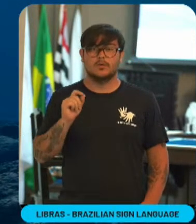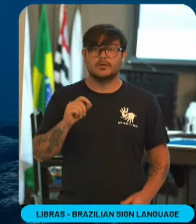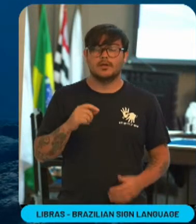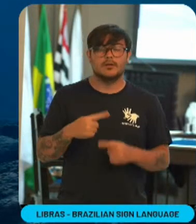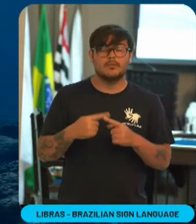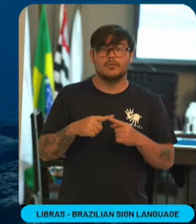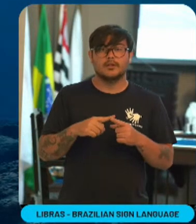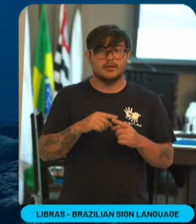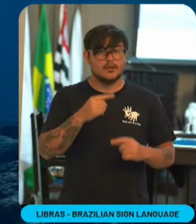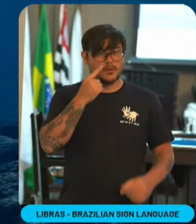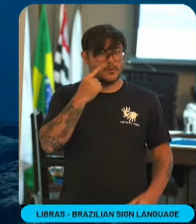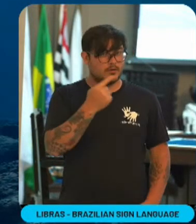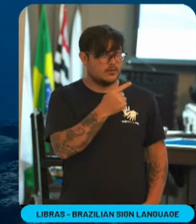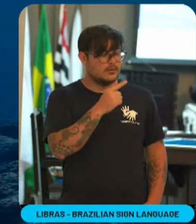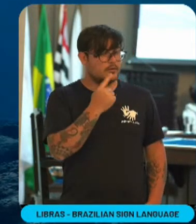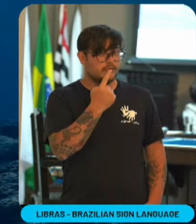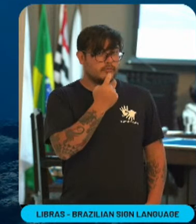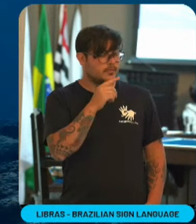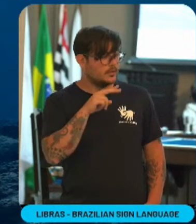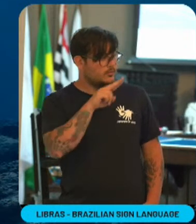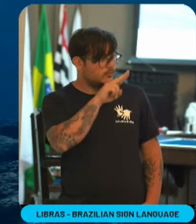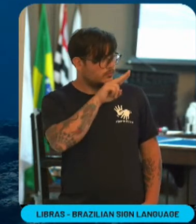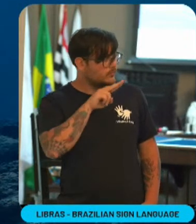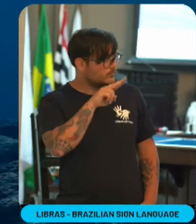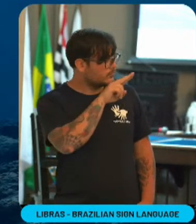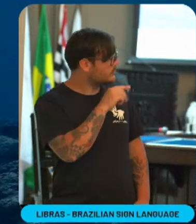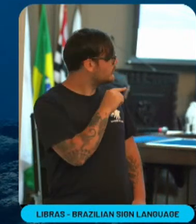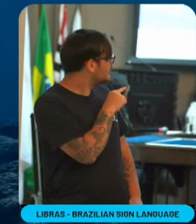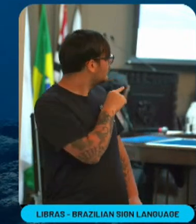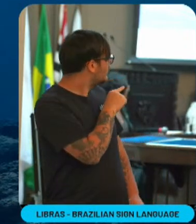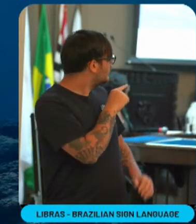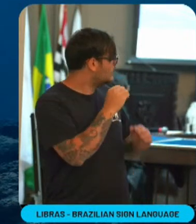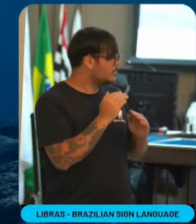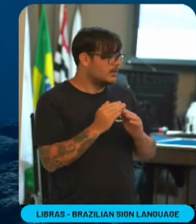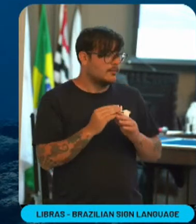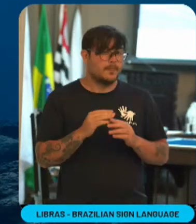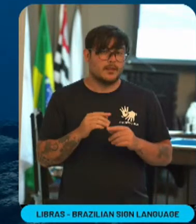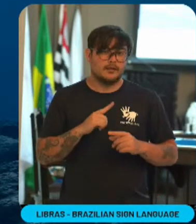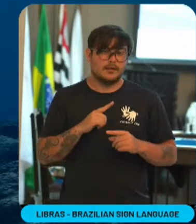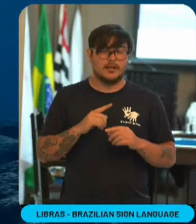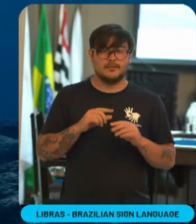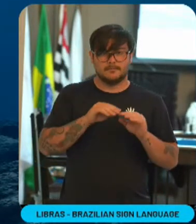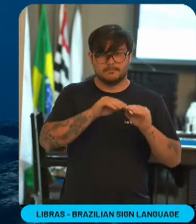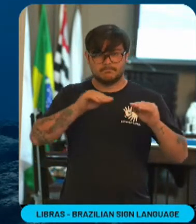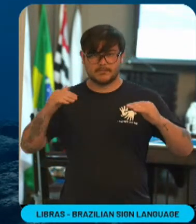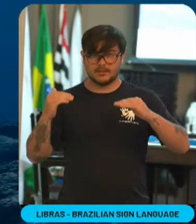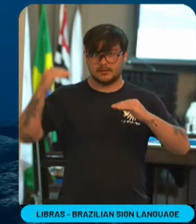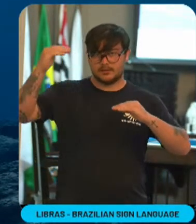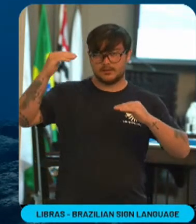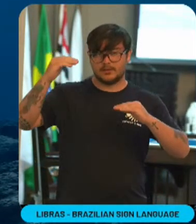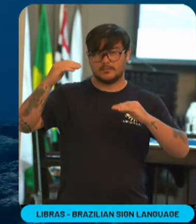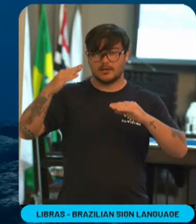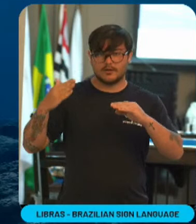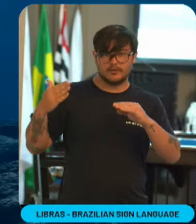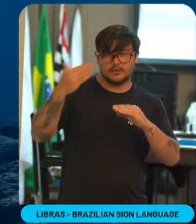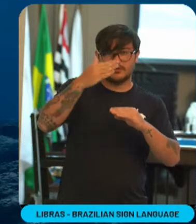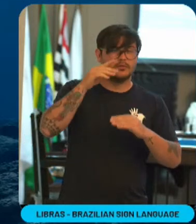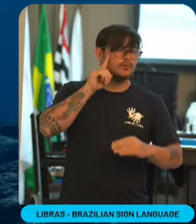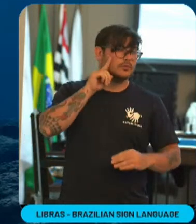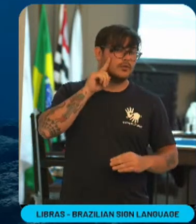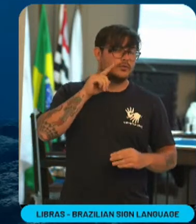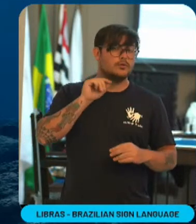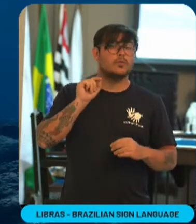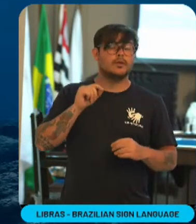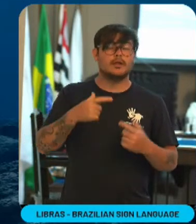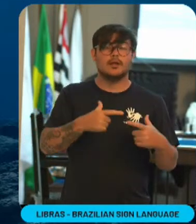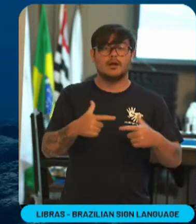northern hemisphere. And when they happen, it's basically because of that black arrow that is on the equator moving towards